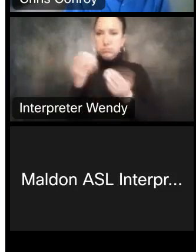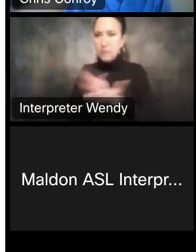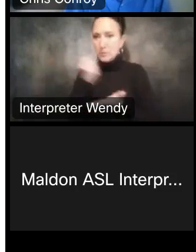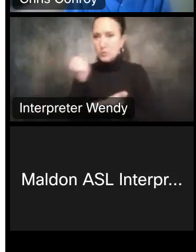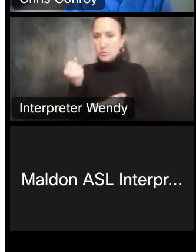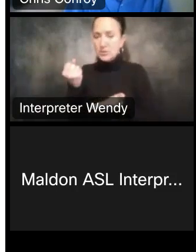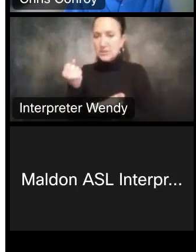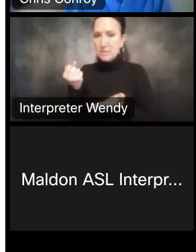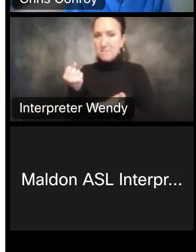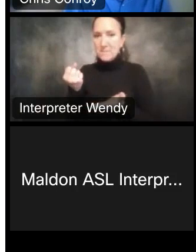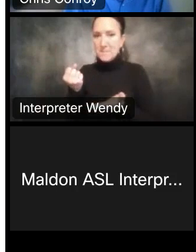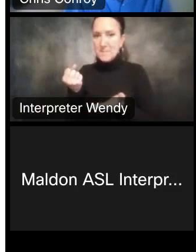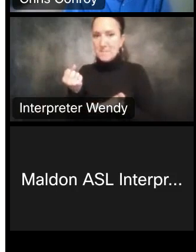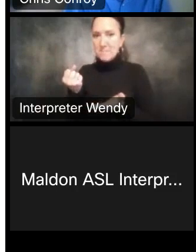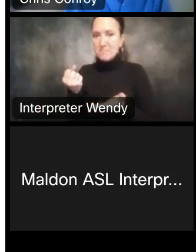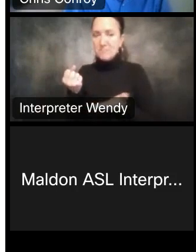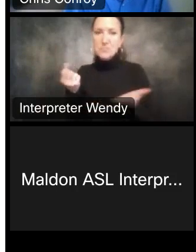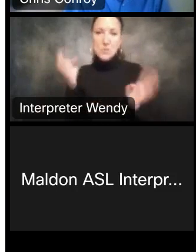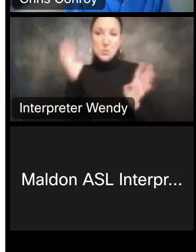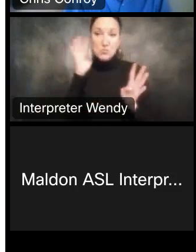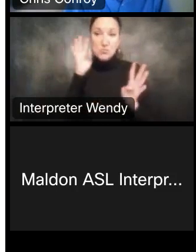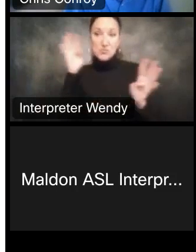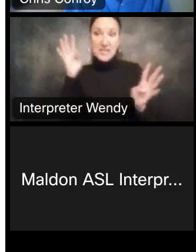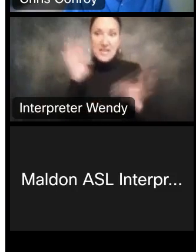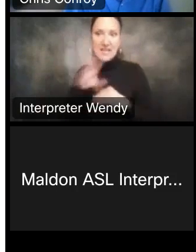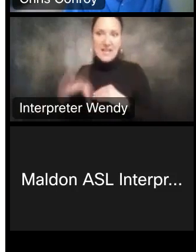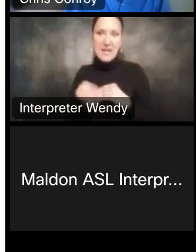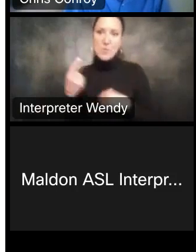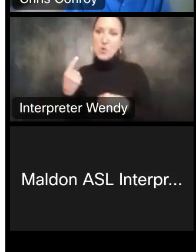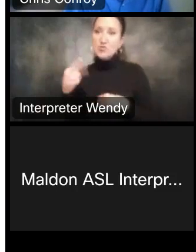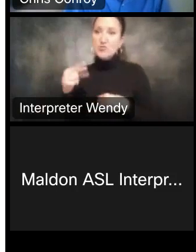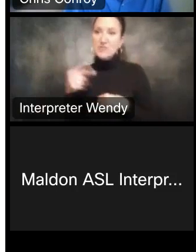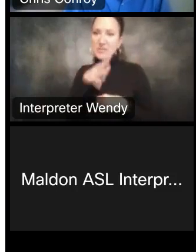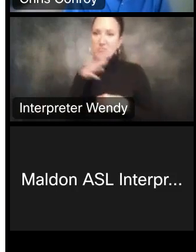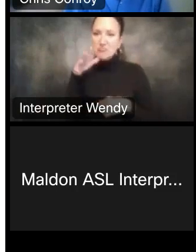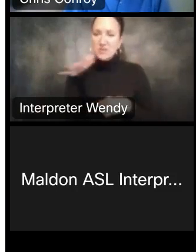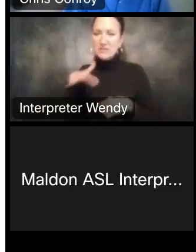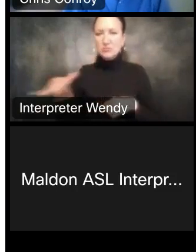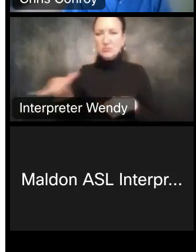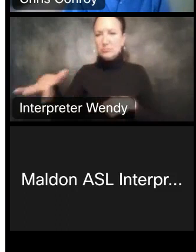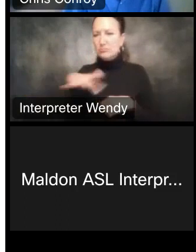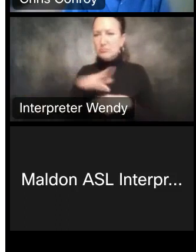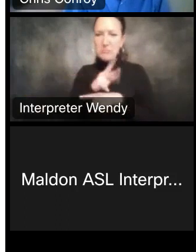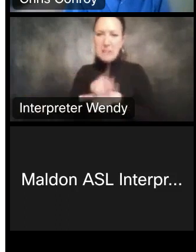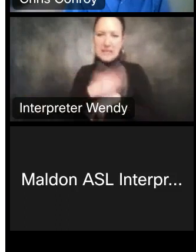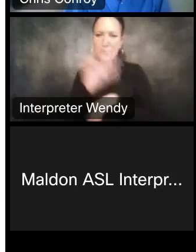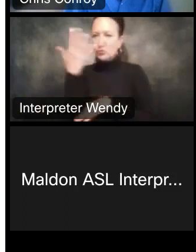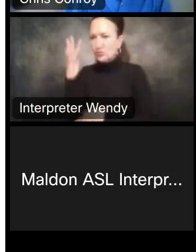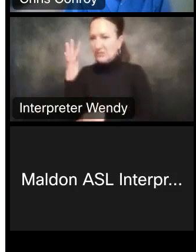into for creating additional green space in that area. Next slide, thank you.